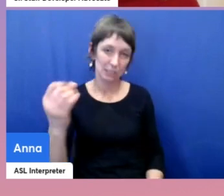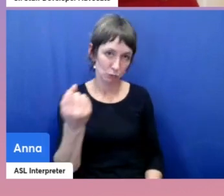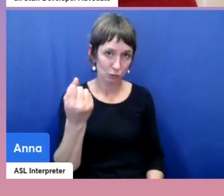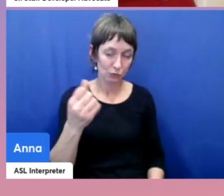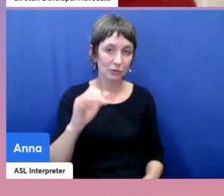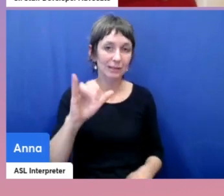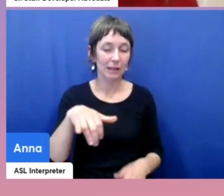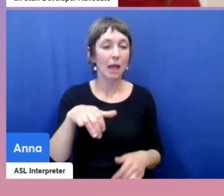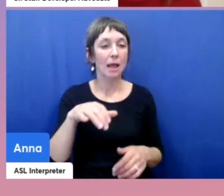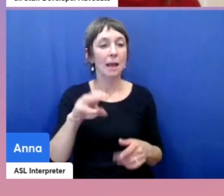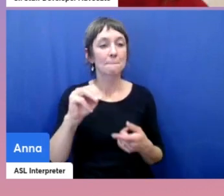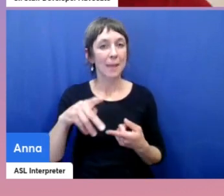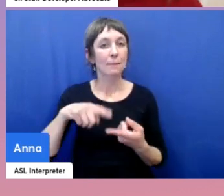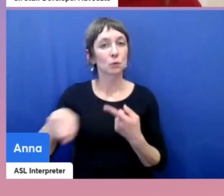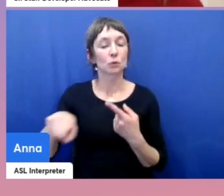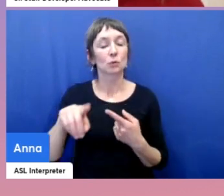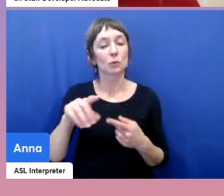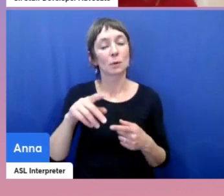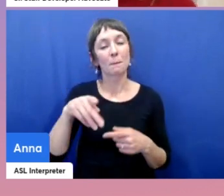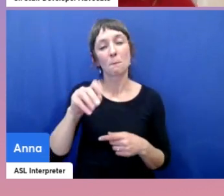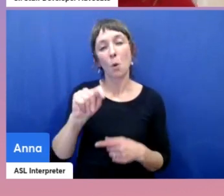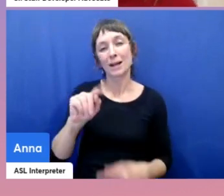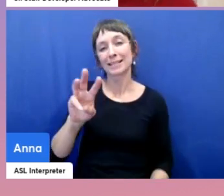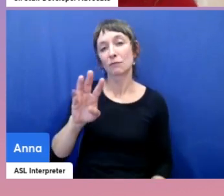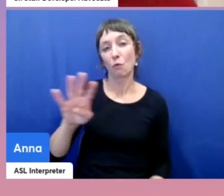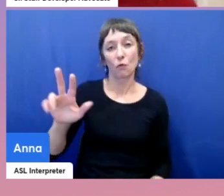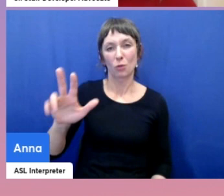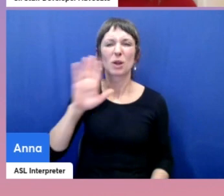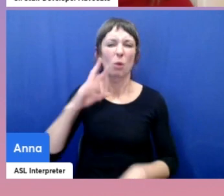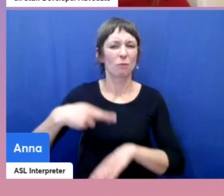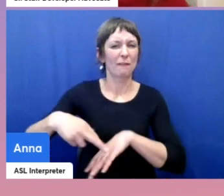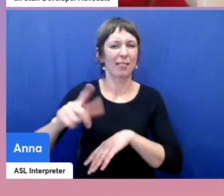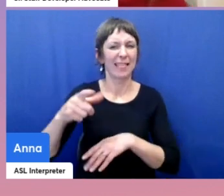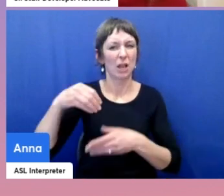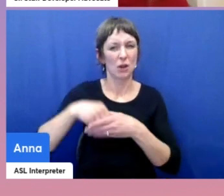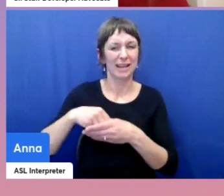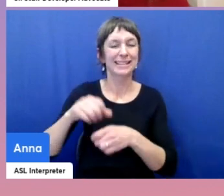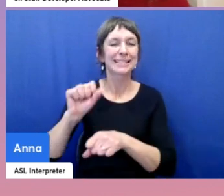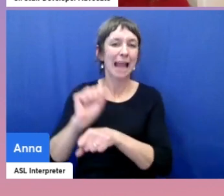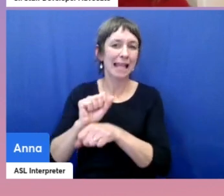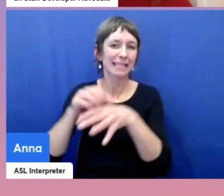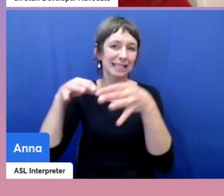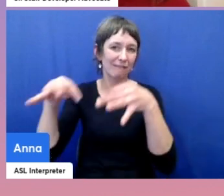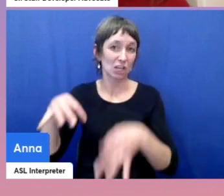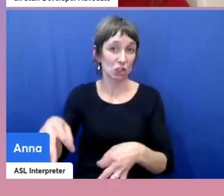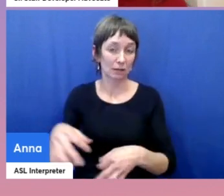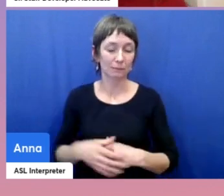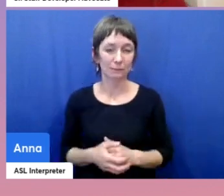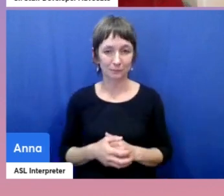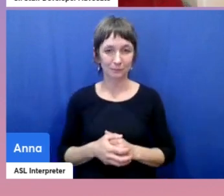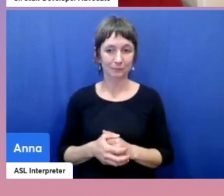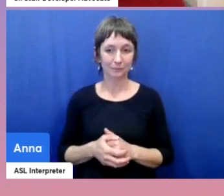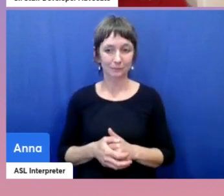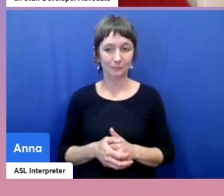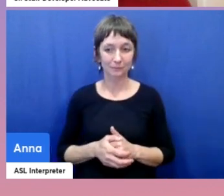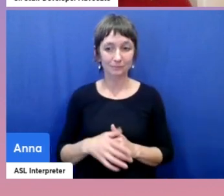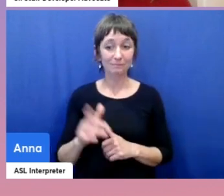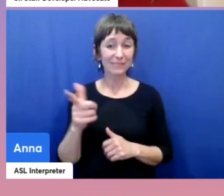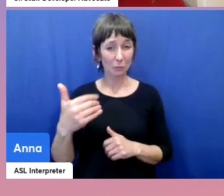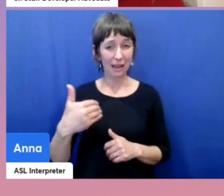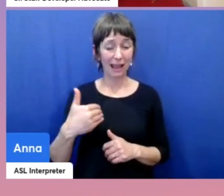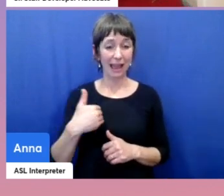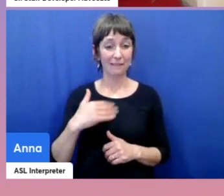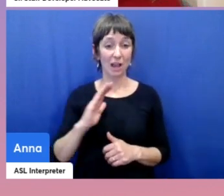port 6443, which gets referenced later in our task definition. Next, we have our